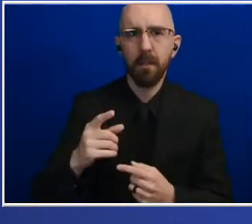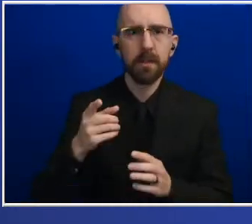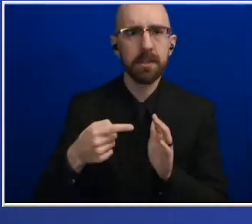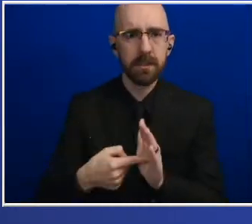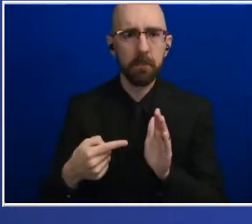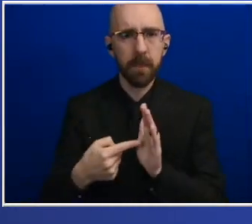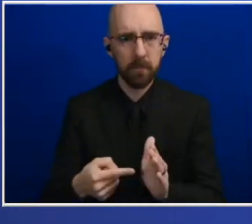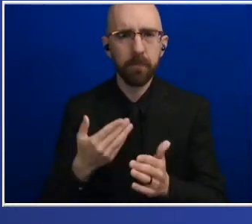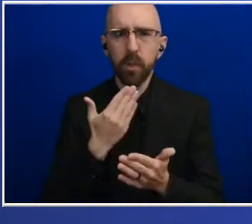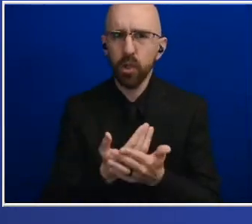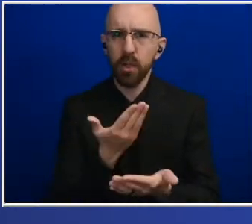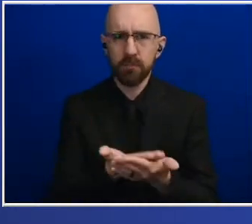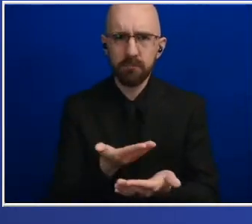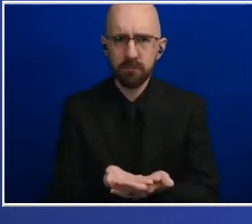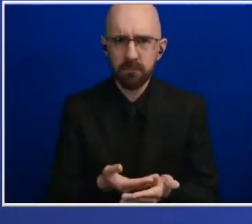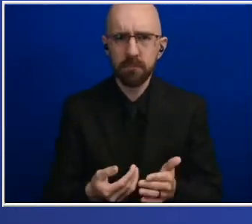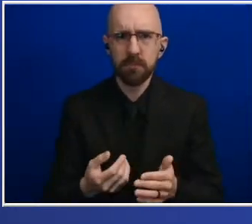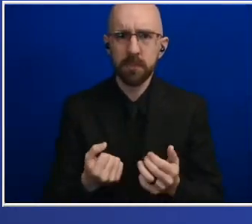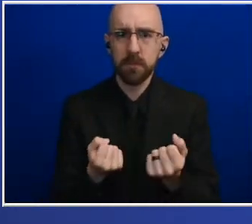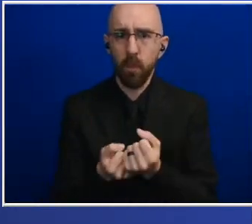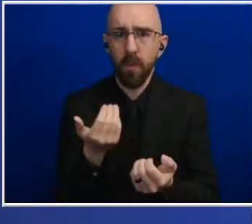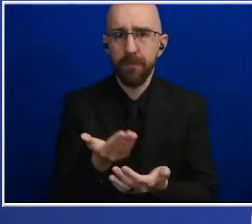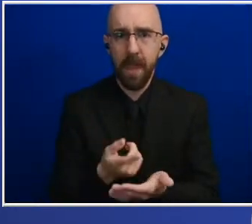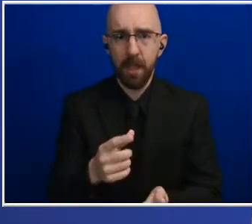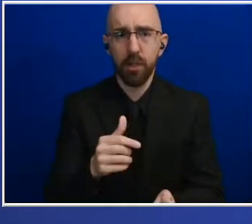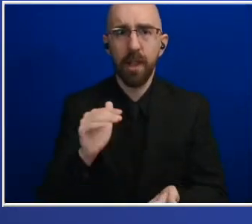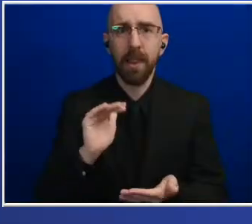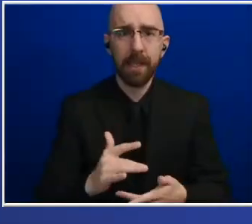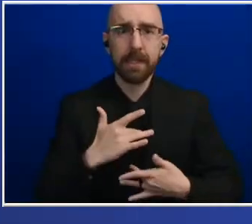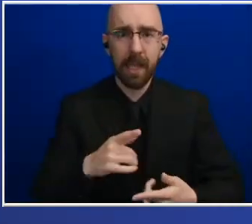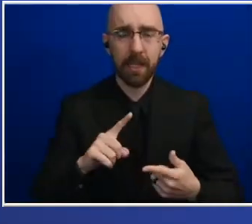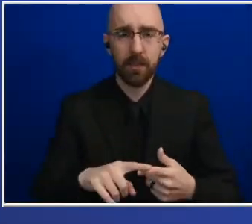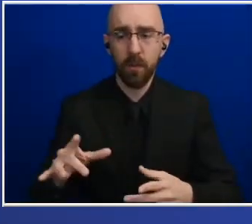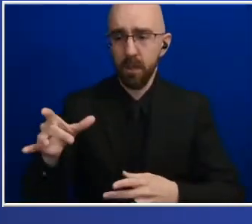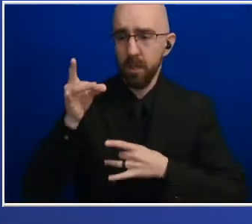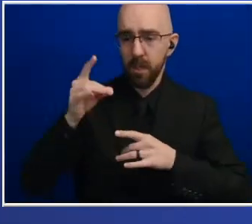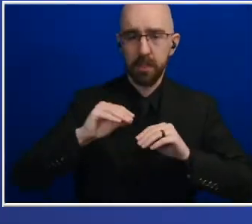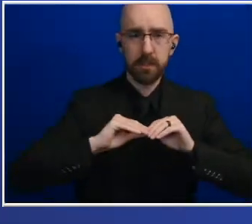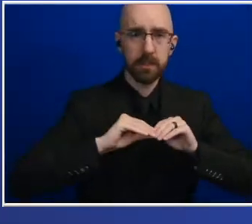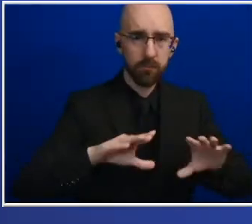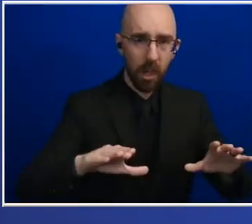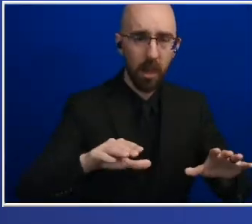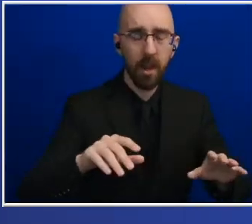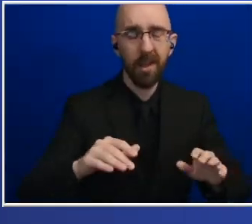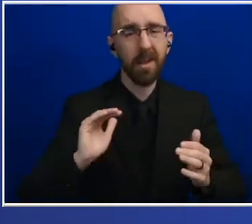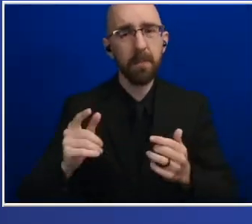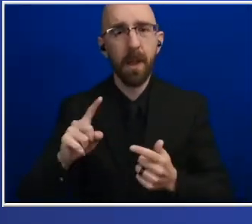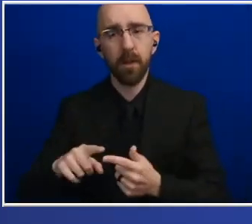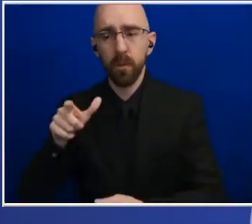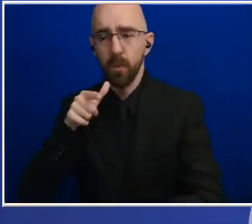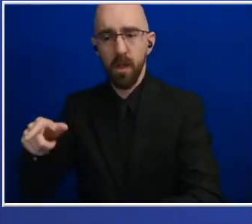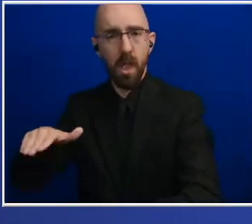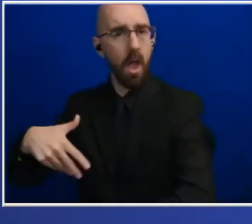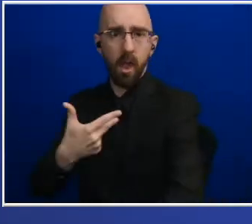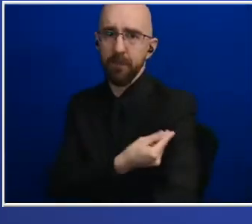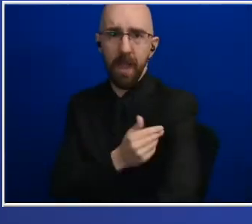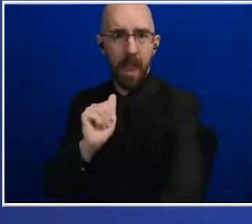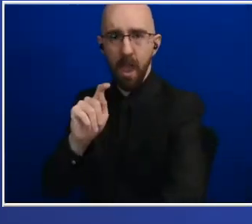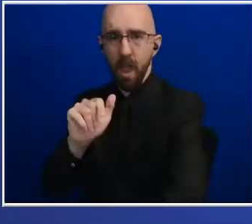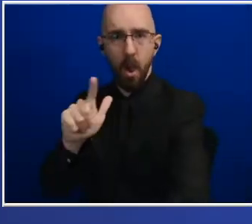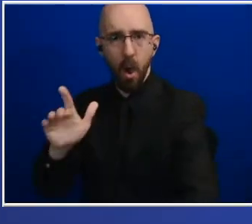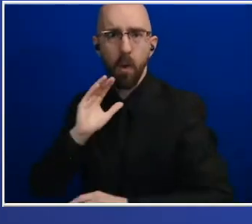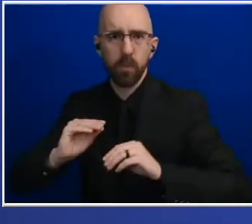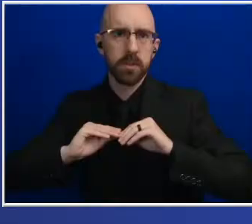that you are less likely to be able to spread it in the way that an unvaccinated person will spread it as well. So it is